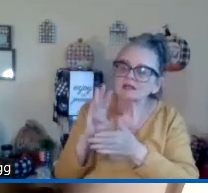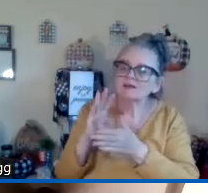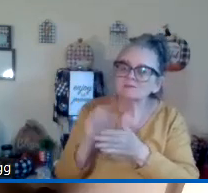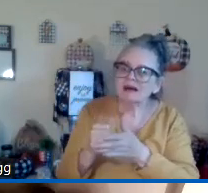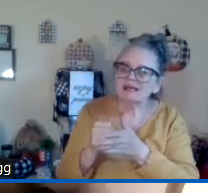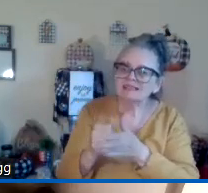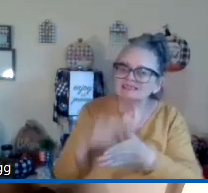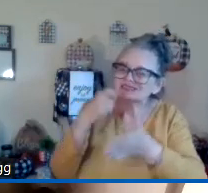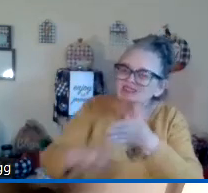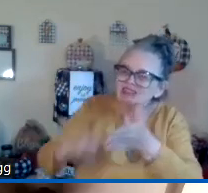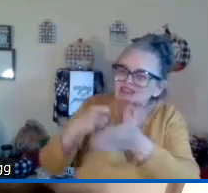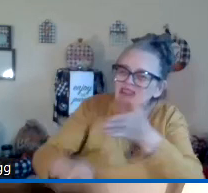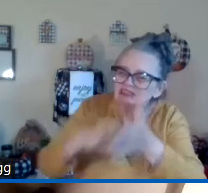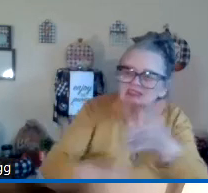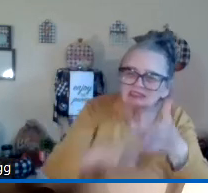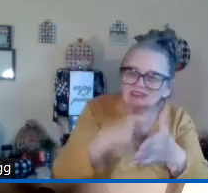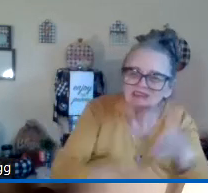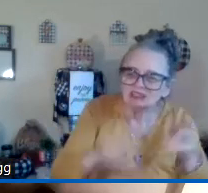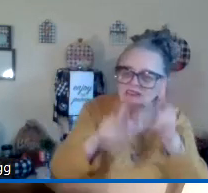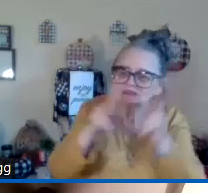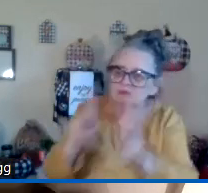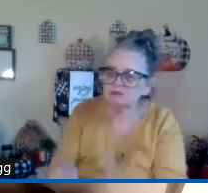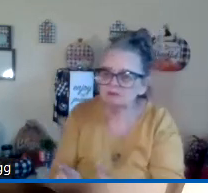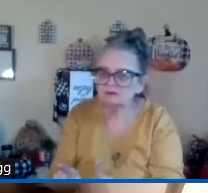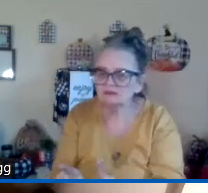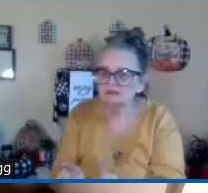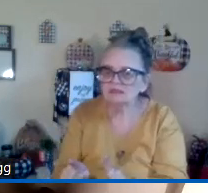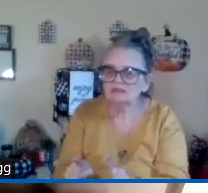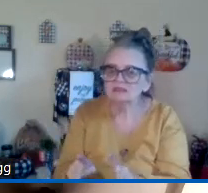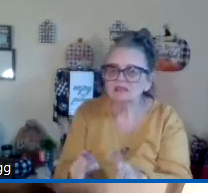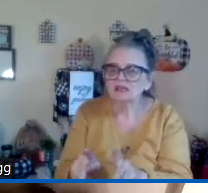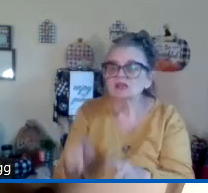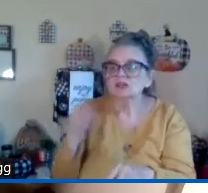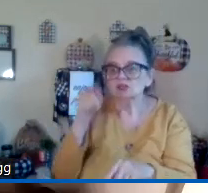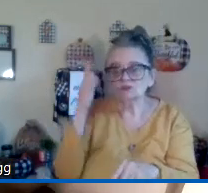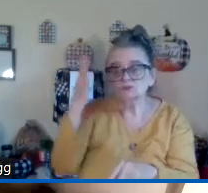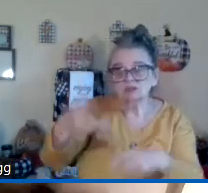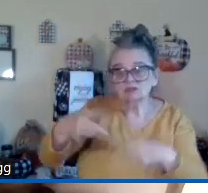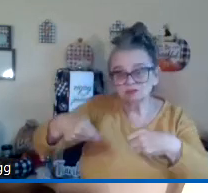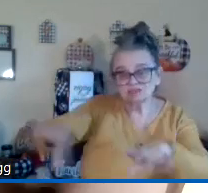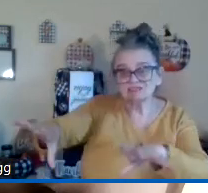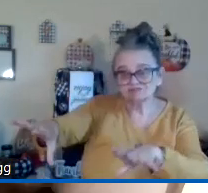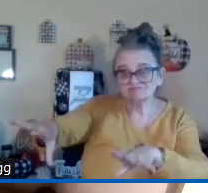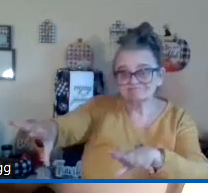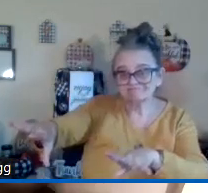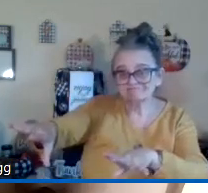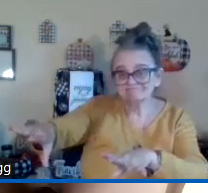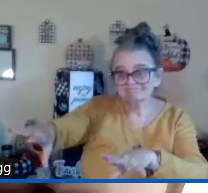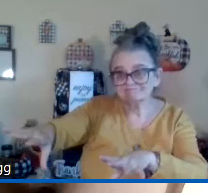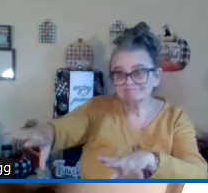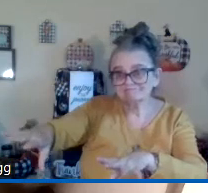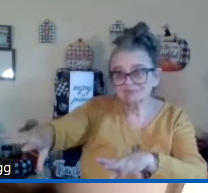money by just charging people, you will lose it.